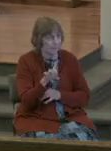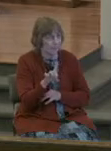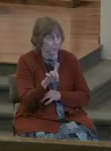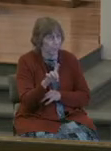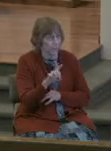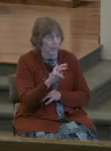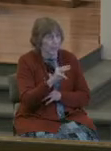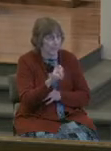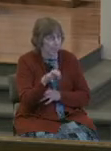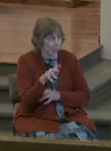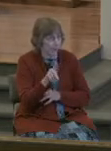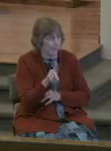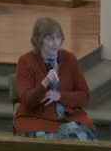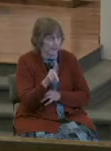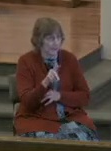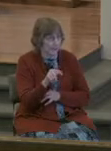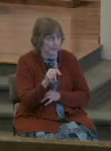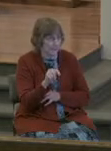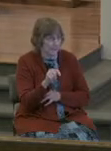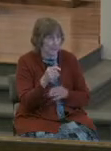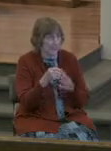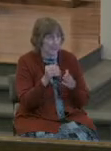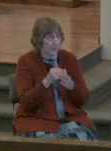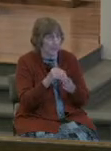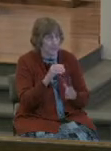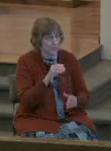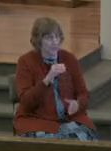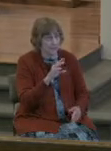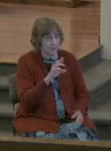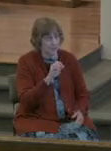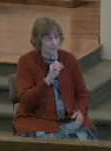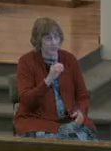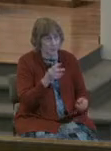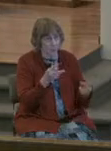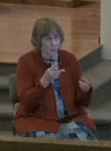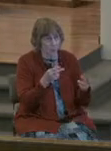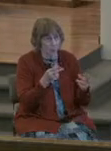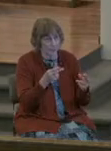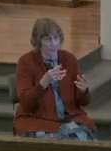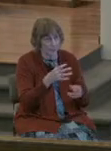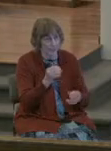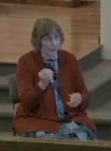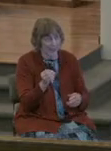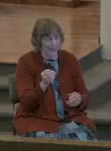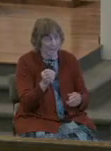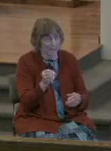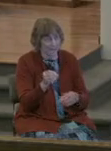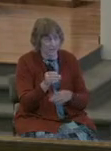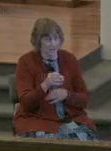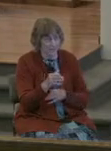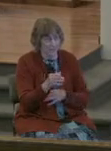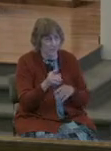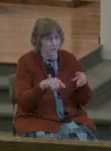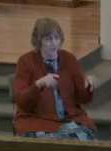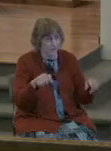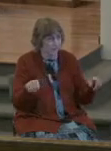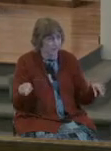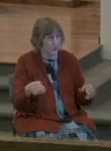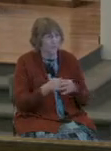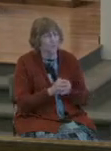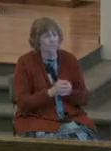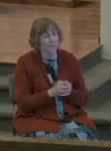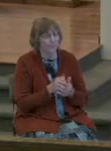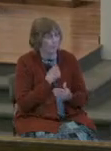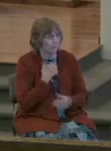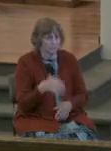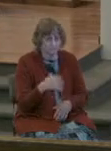shrimp. I mean, we dropped some major money on this. We ate almost every bit of it. Just one crab leg cluster was left, and that